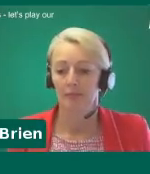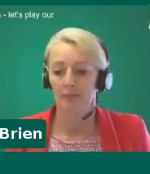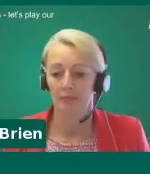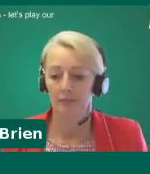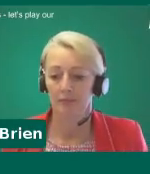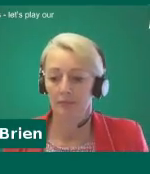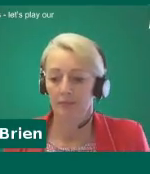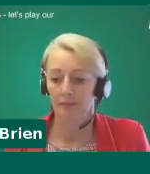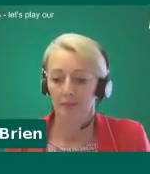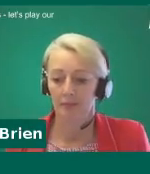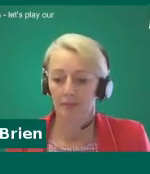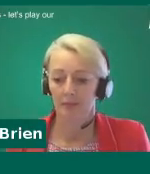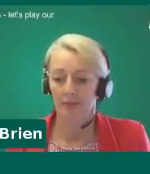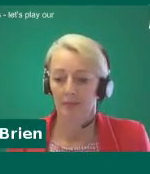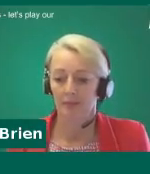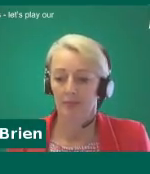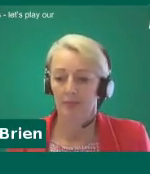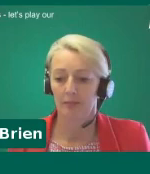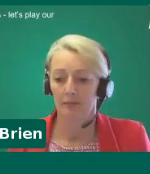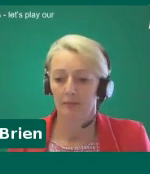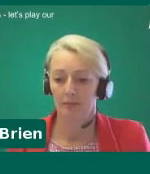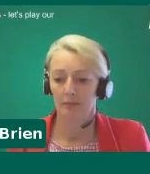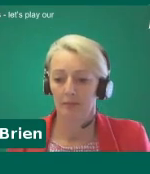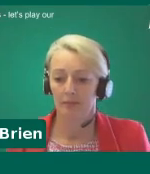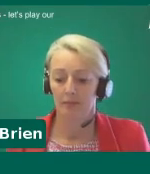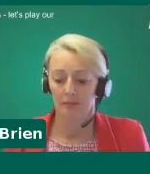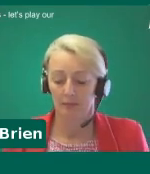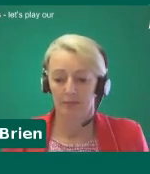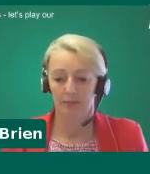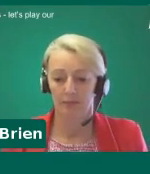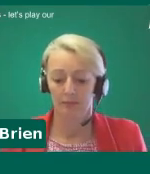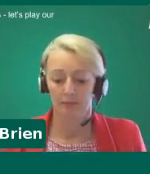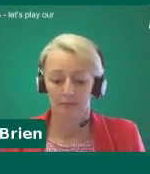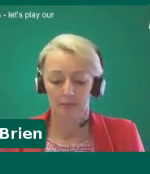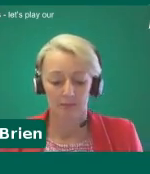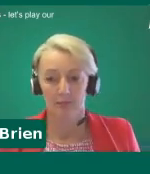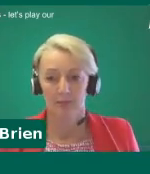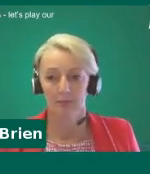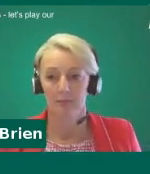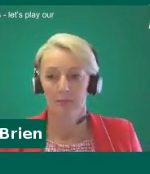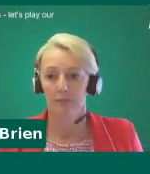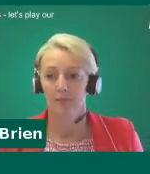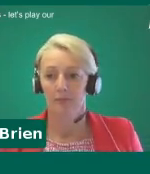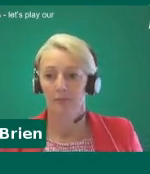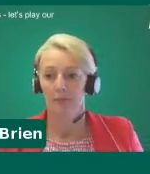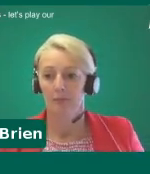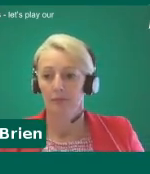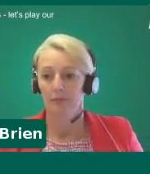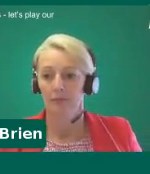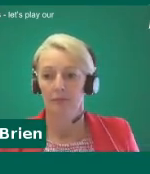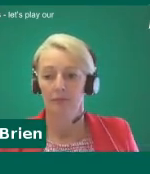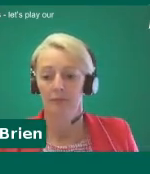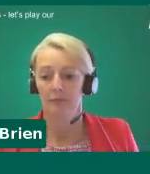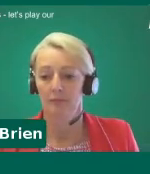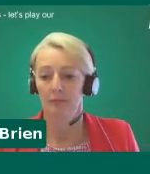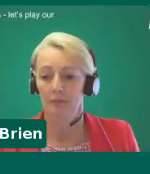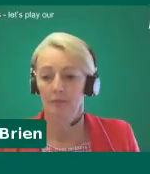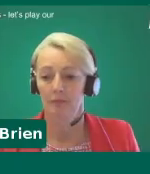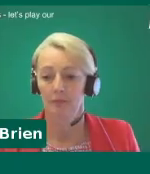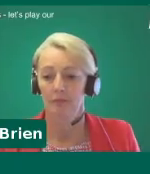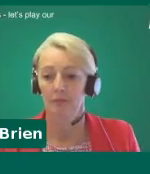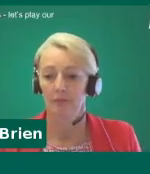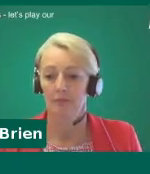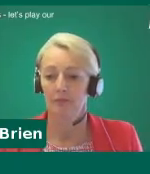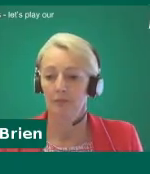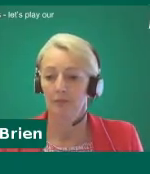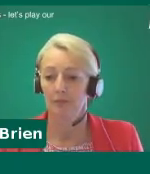our society. It has been crucial to inform our physical activity objectives and policies.